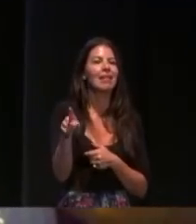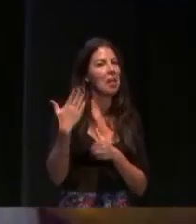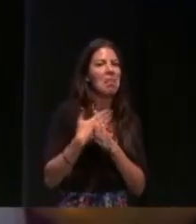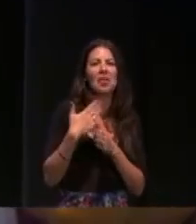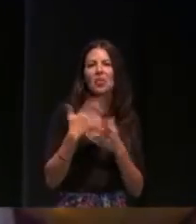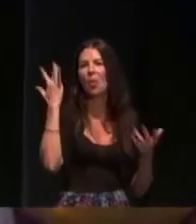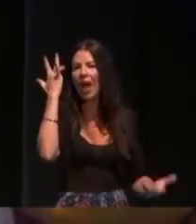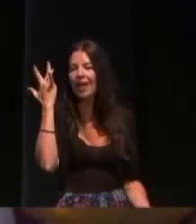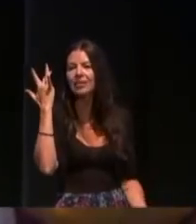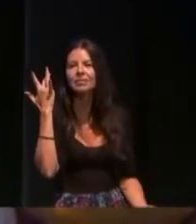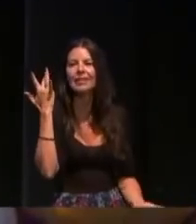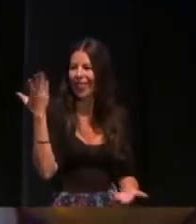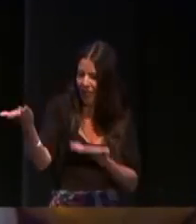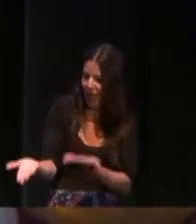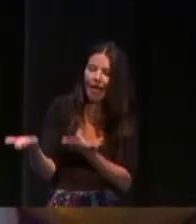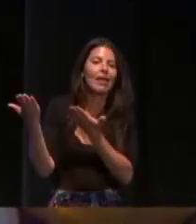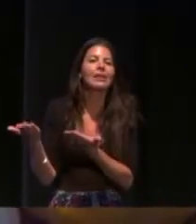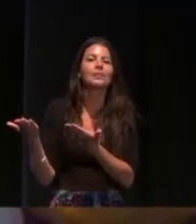you as much. Why is that? They're still there.